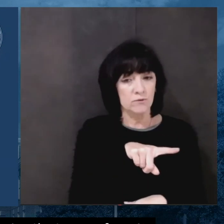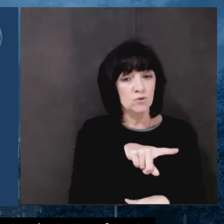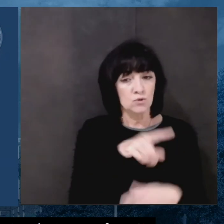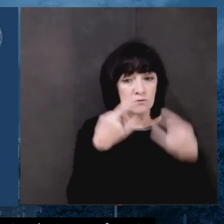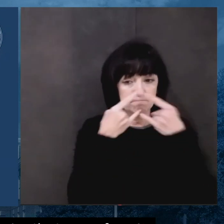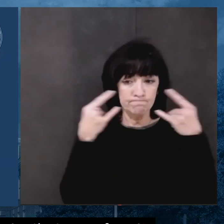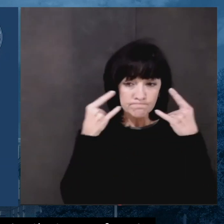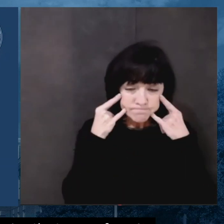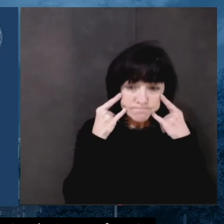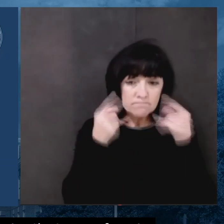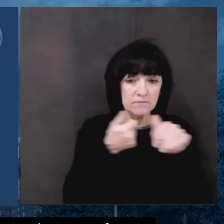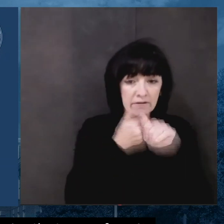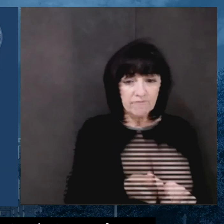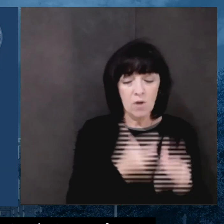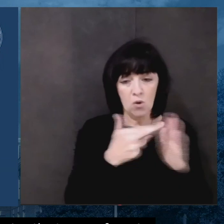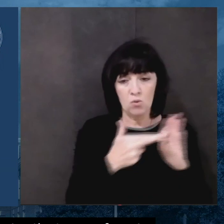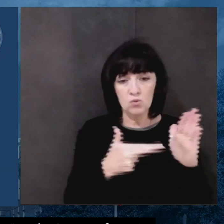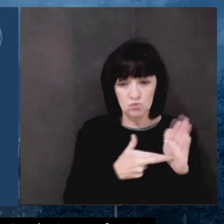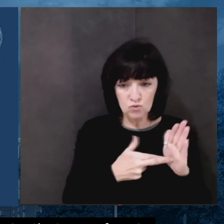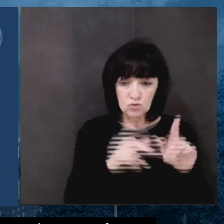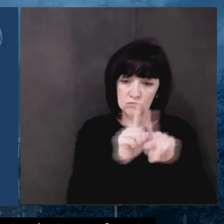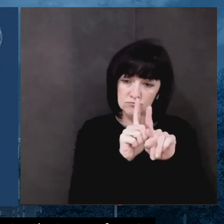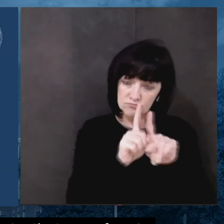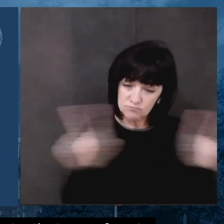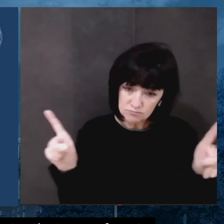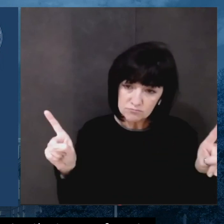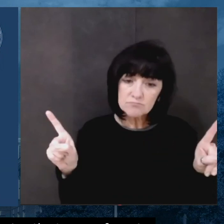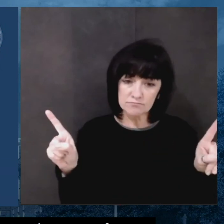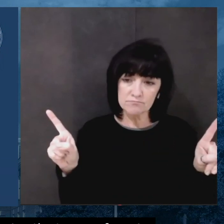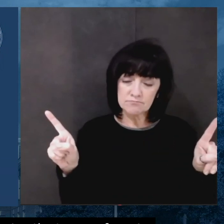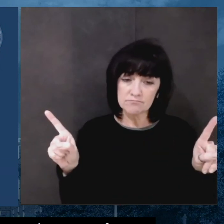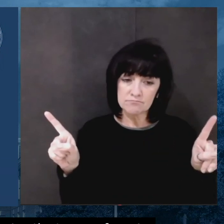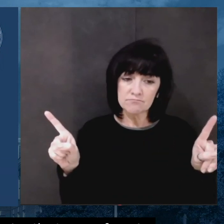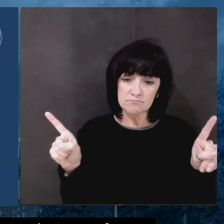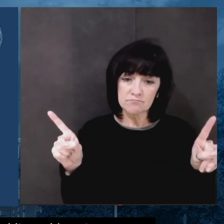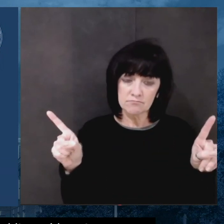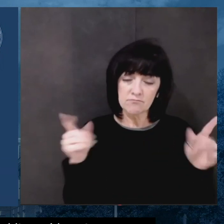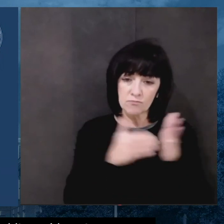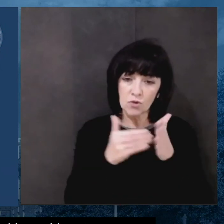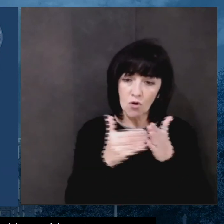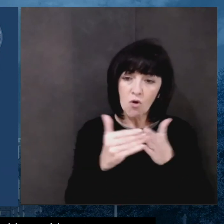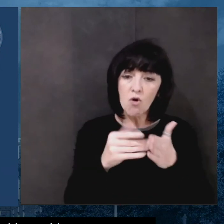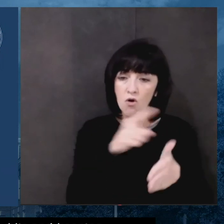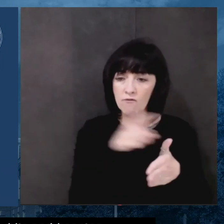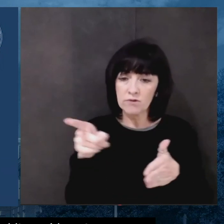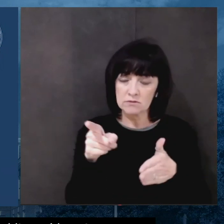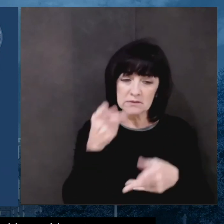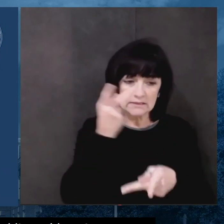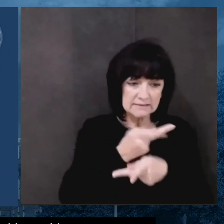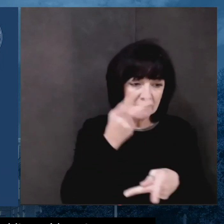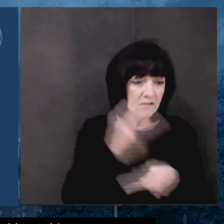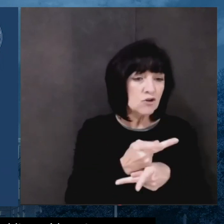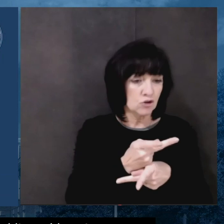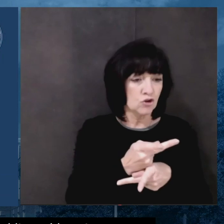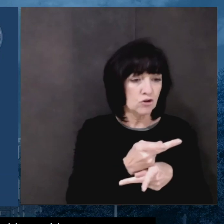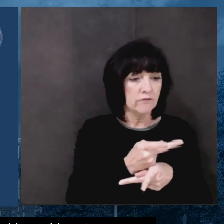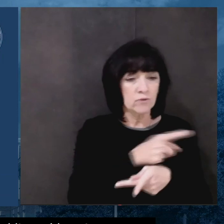public, by keeping appropriate social distancing, and by taking care of vulnerable